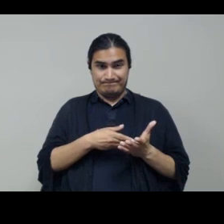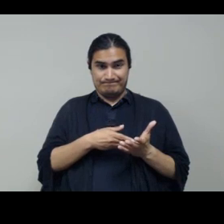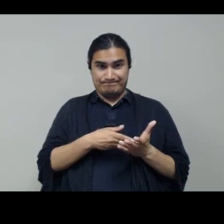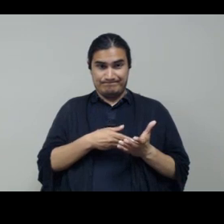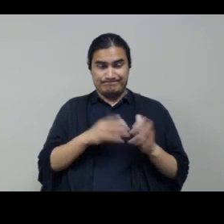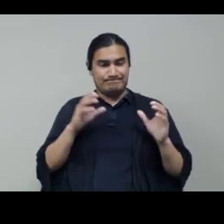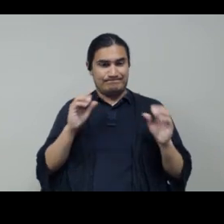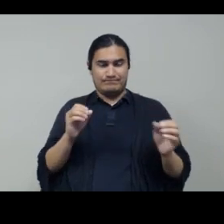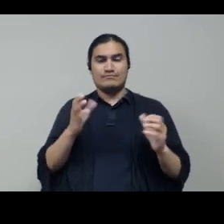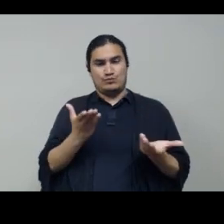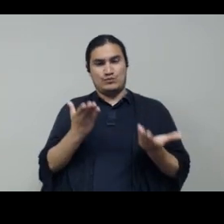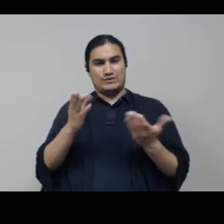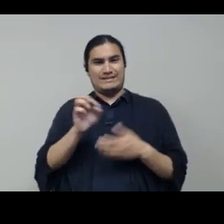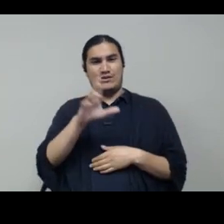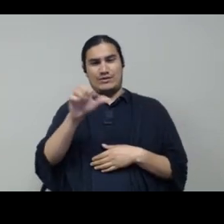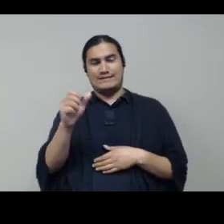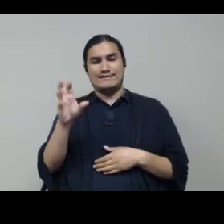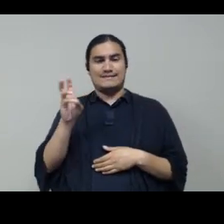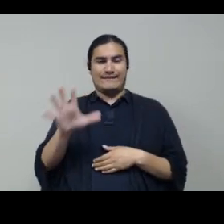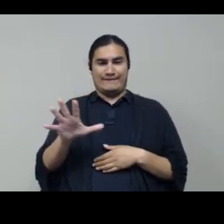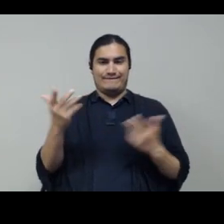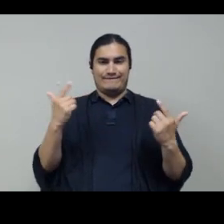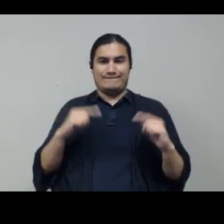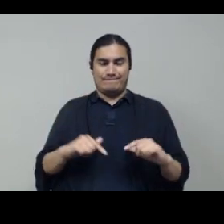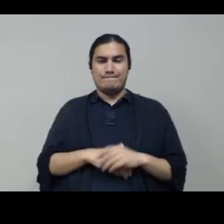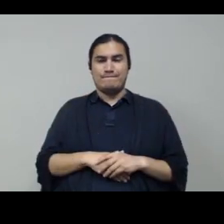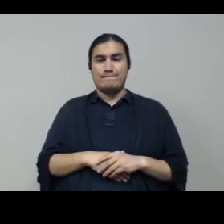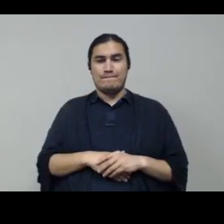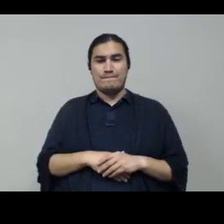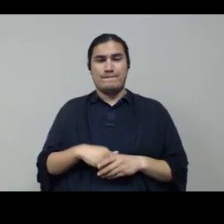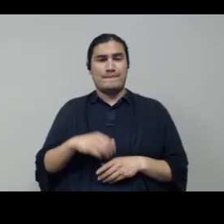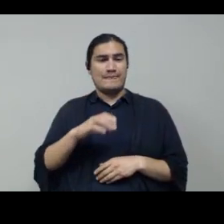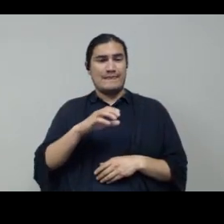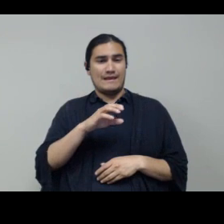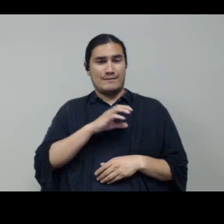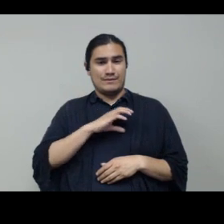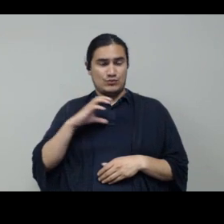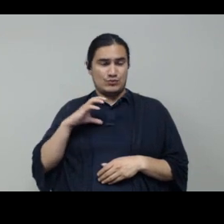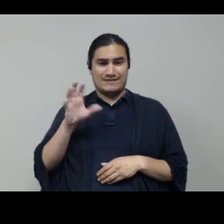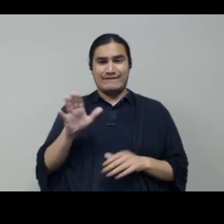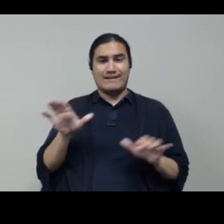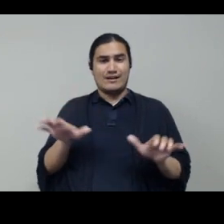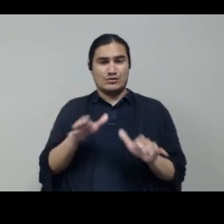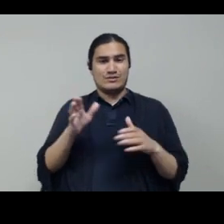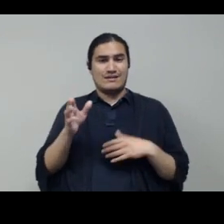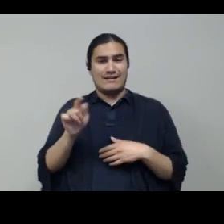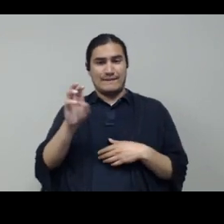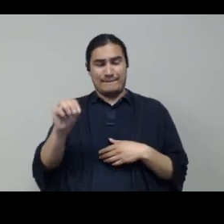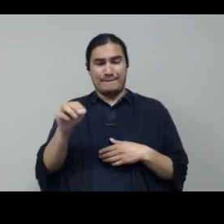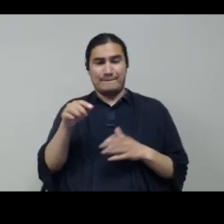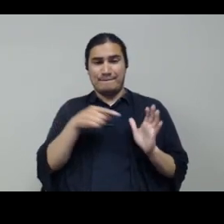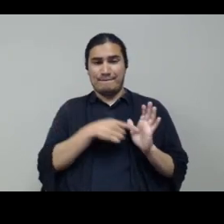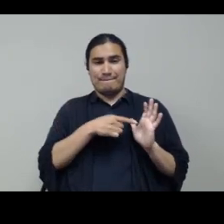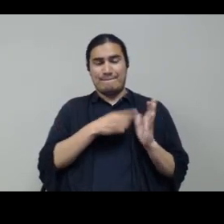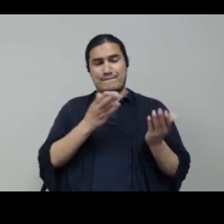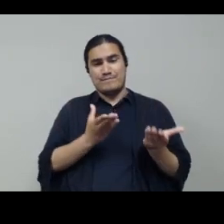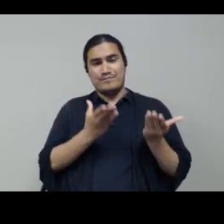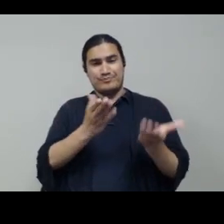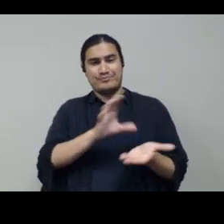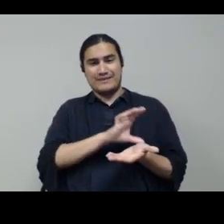Motion carries. 65. Commissioners, agenda item 65 is an action item. This is a supplemental funds